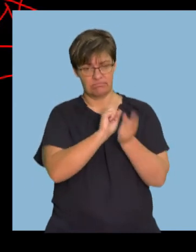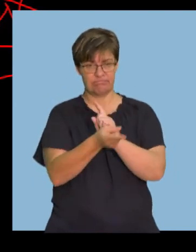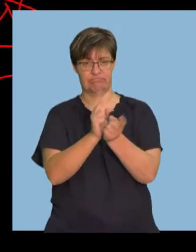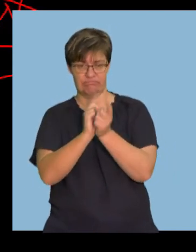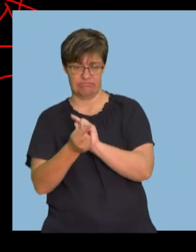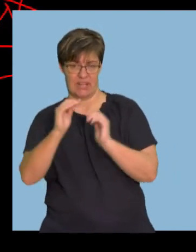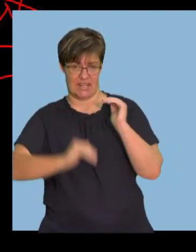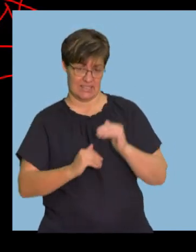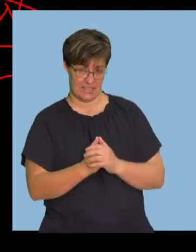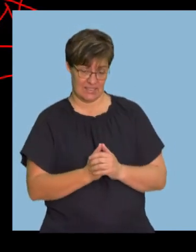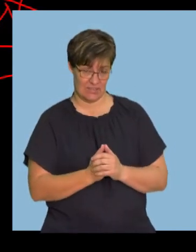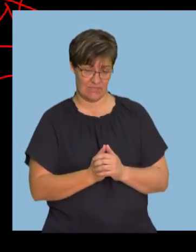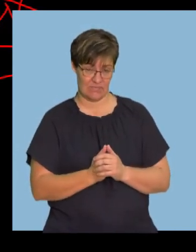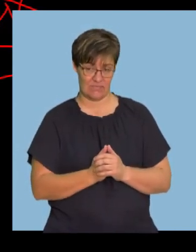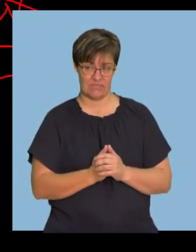why P